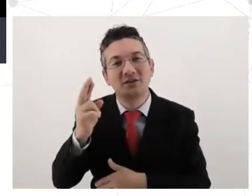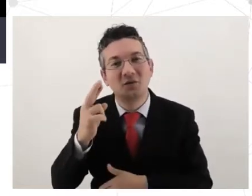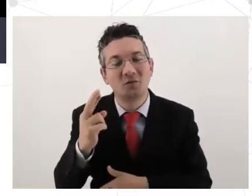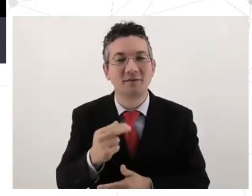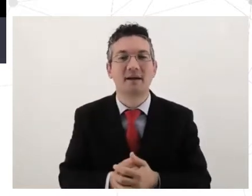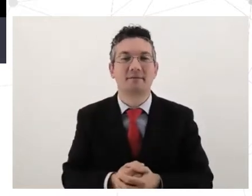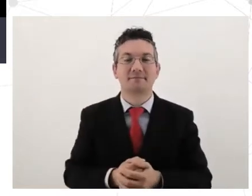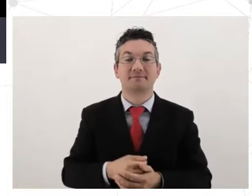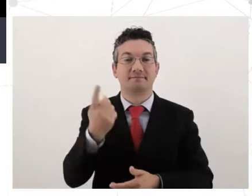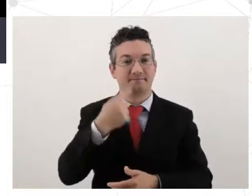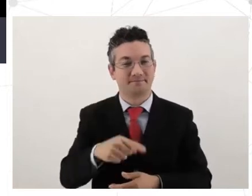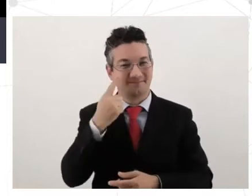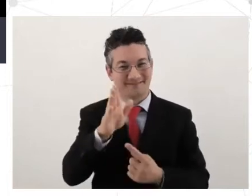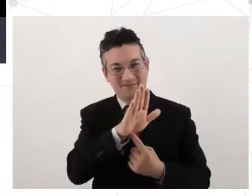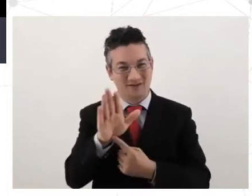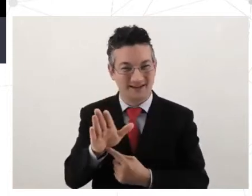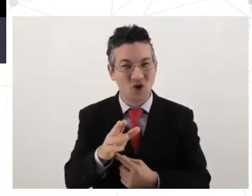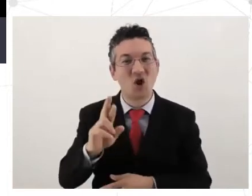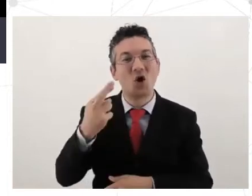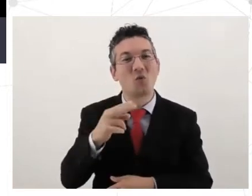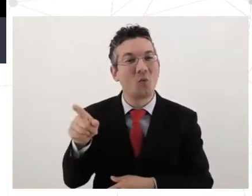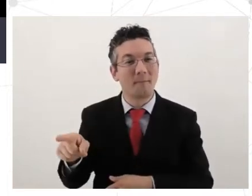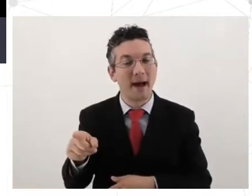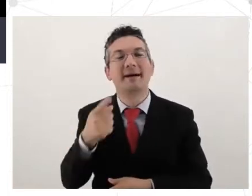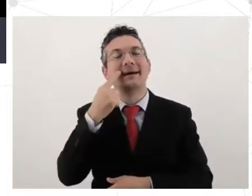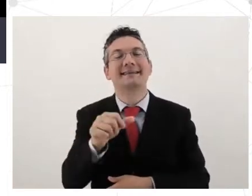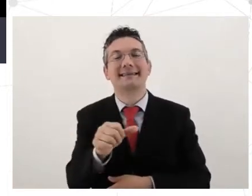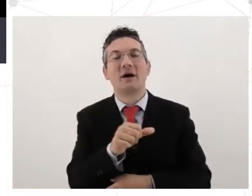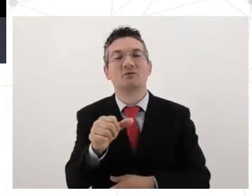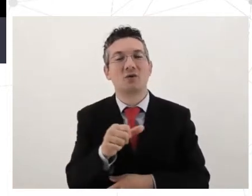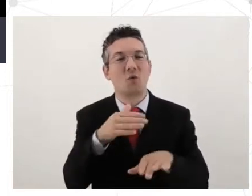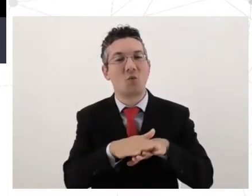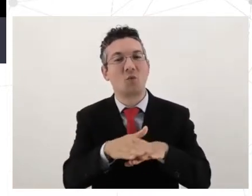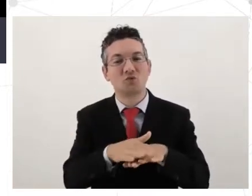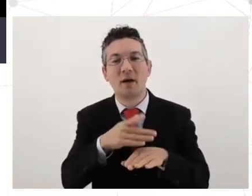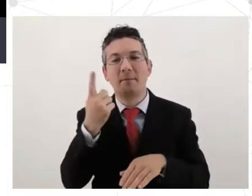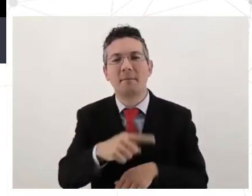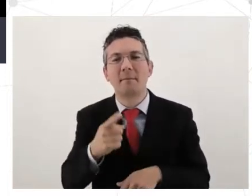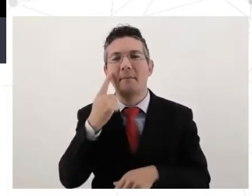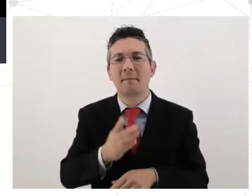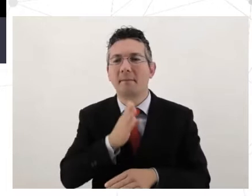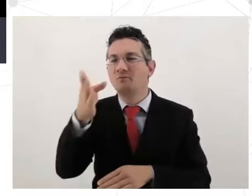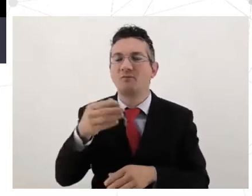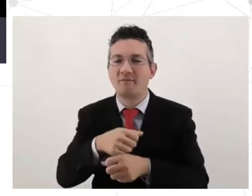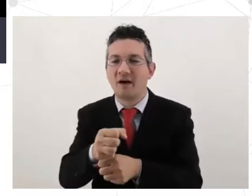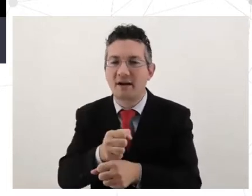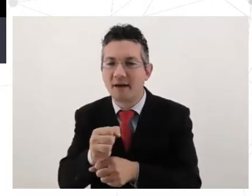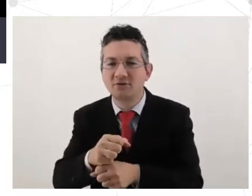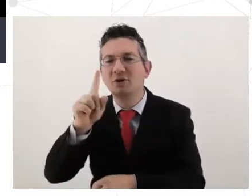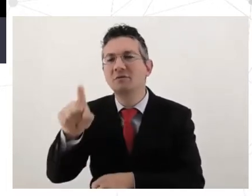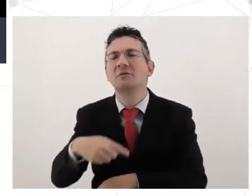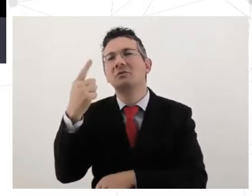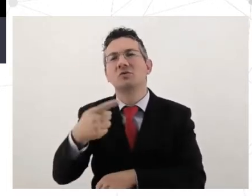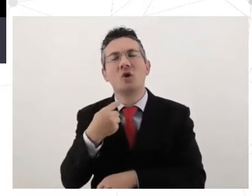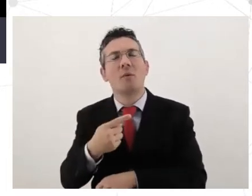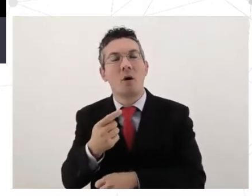I have been using Soundscape for a year and a half. Soundscape has significantly changed my life. I have